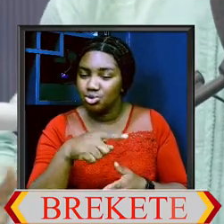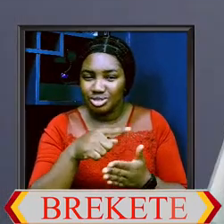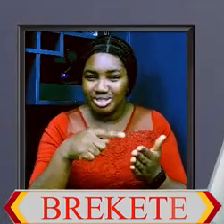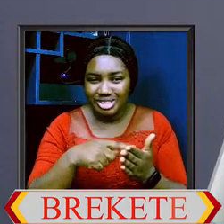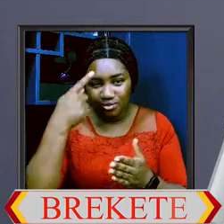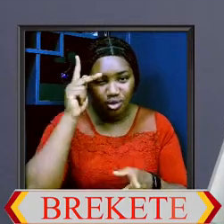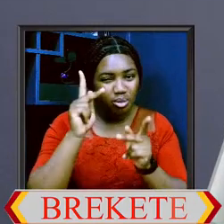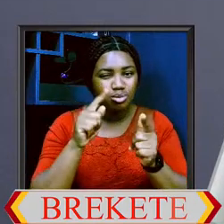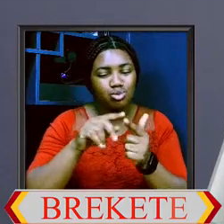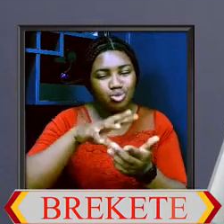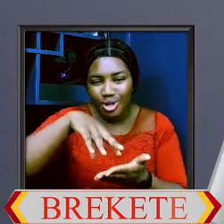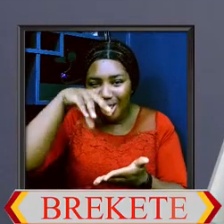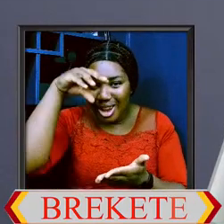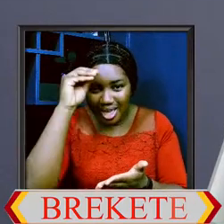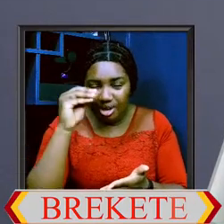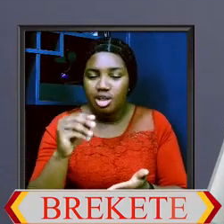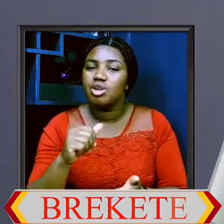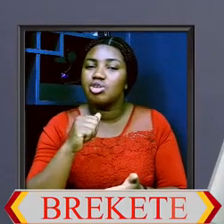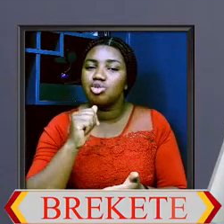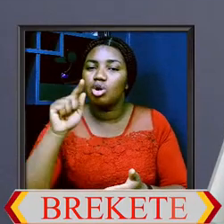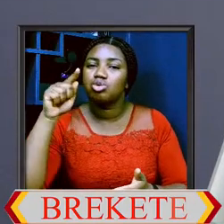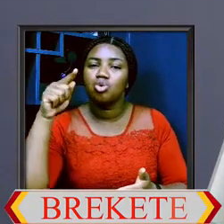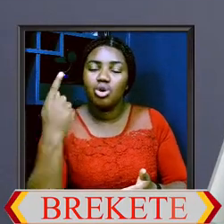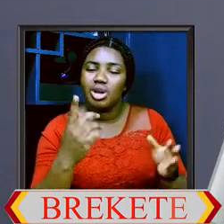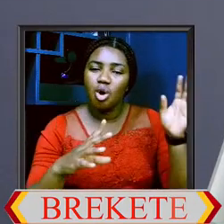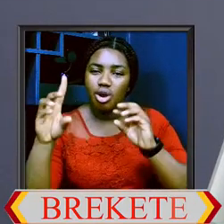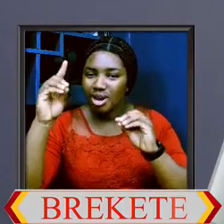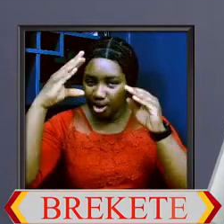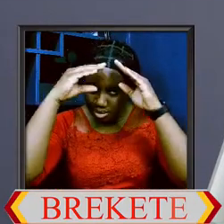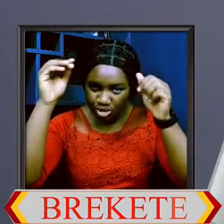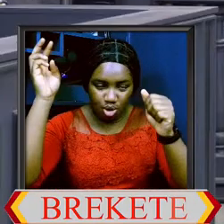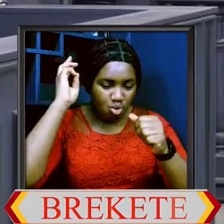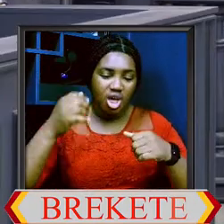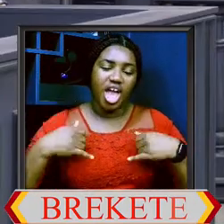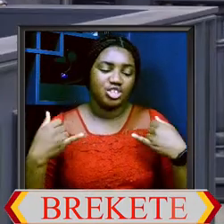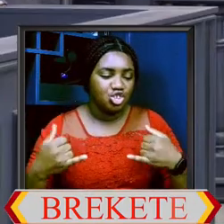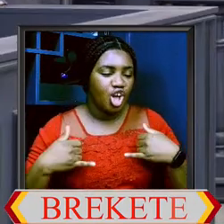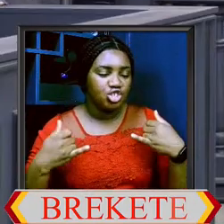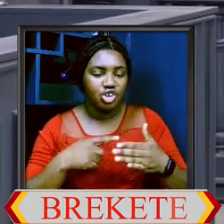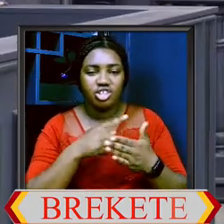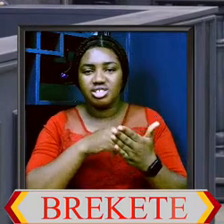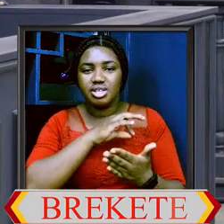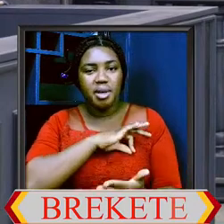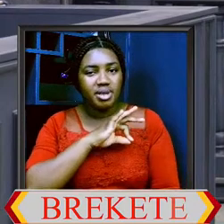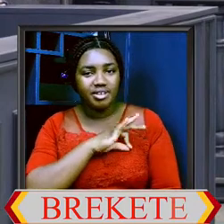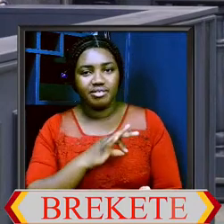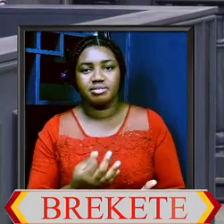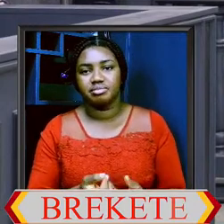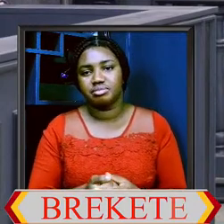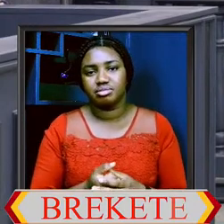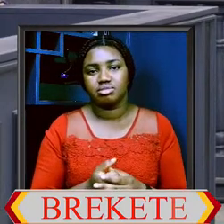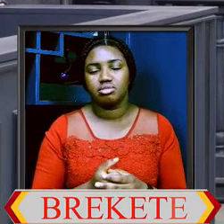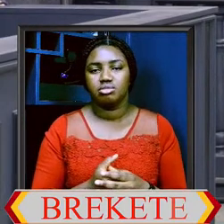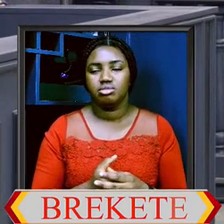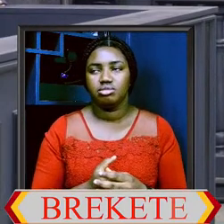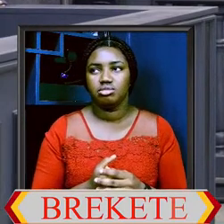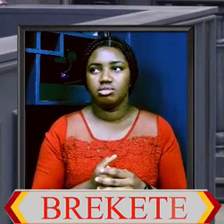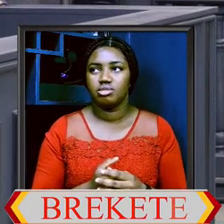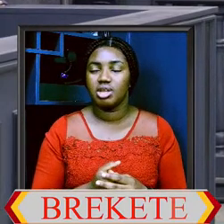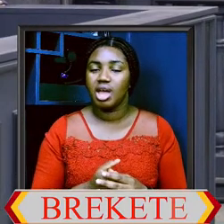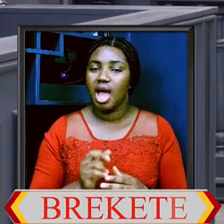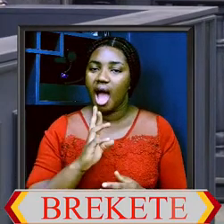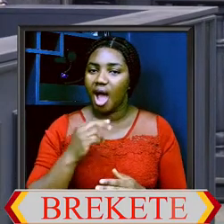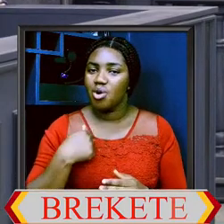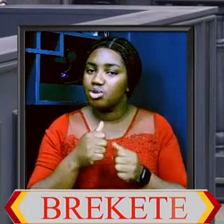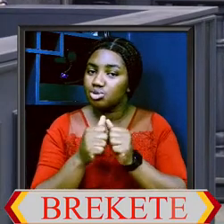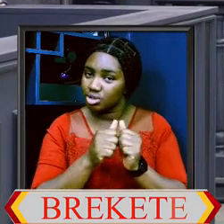advantage make them learn not be only ordinary president go they enjoy this benefit are